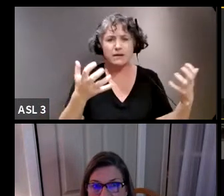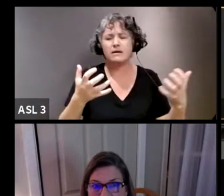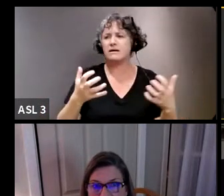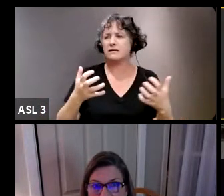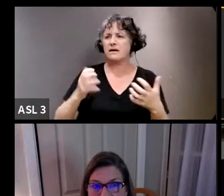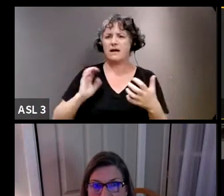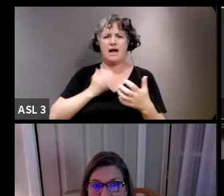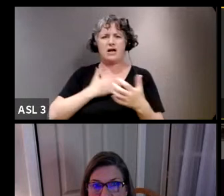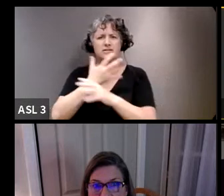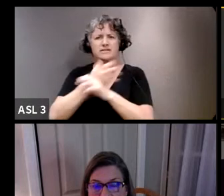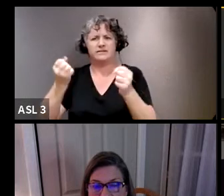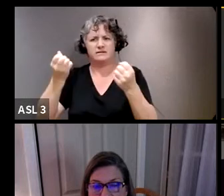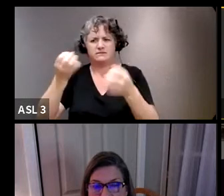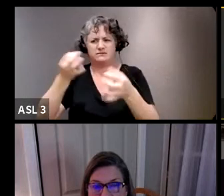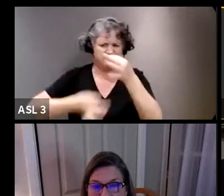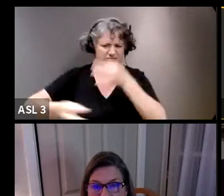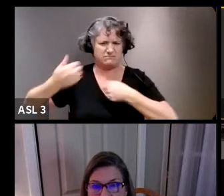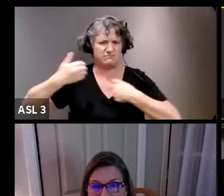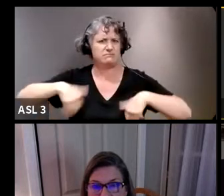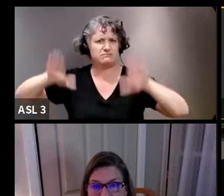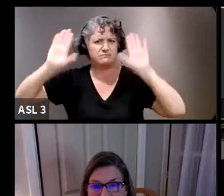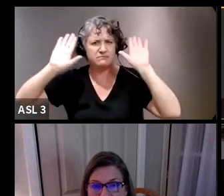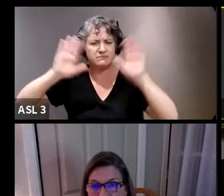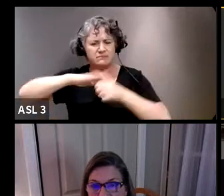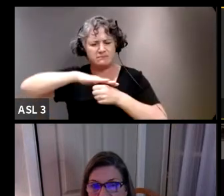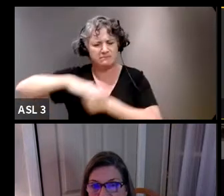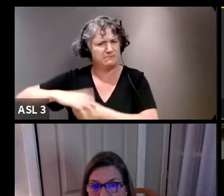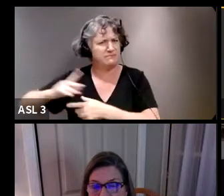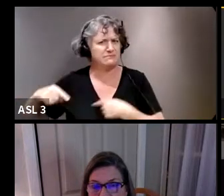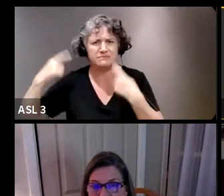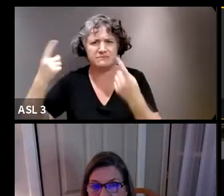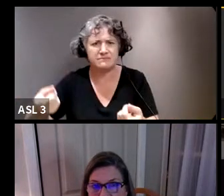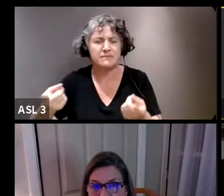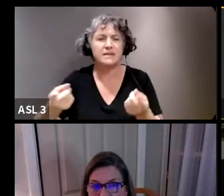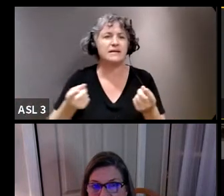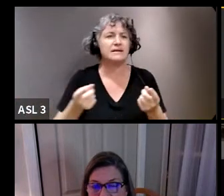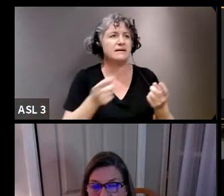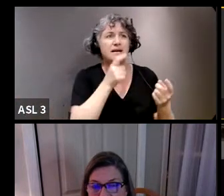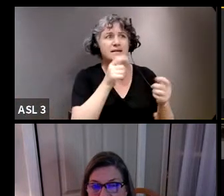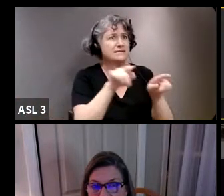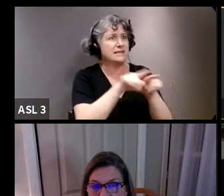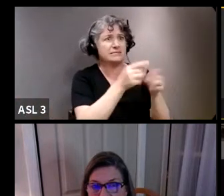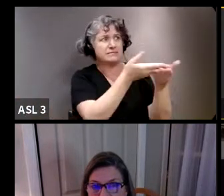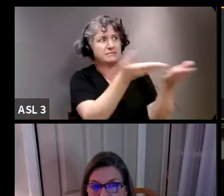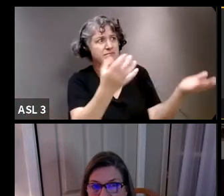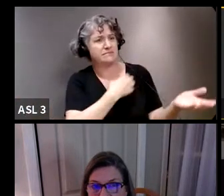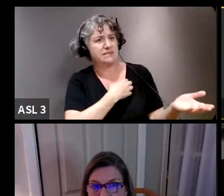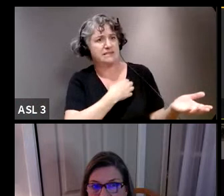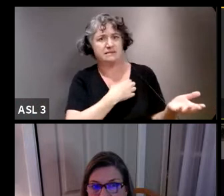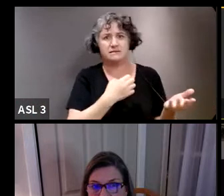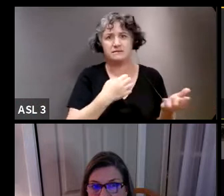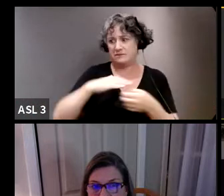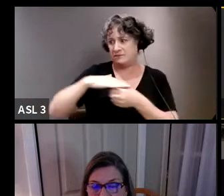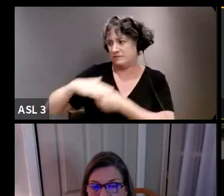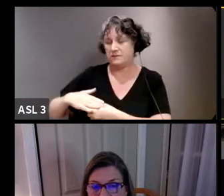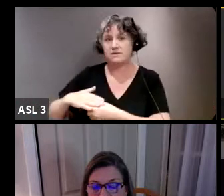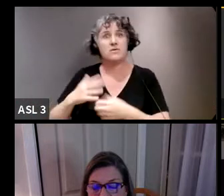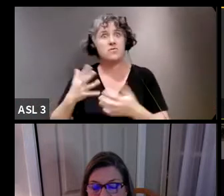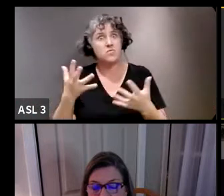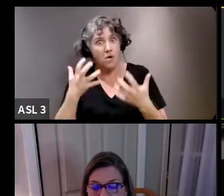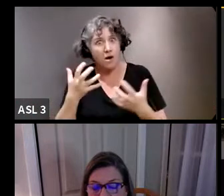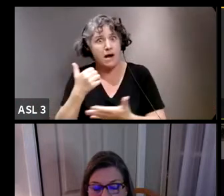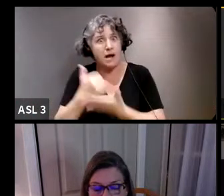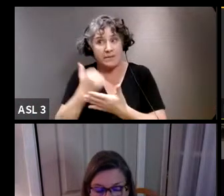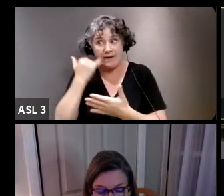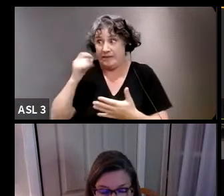marginalized community members unlike police alternative response means that everyone can get help when they need it it's also crucial to